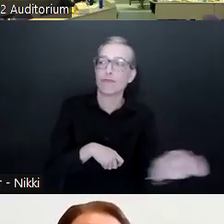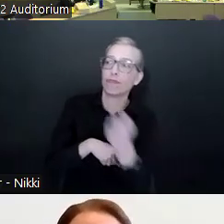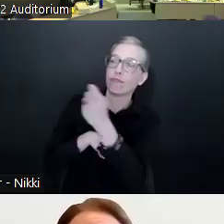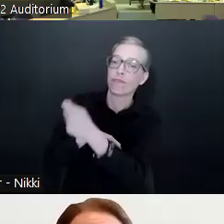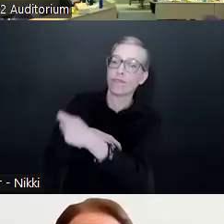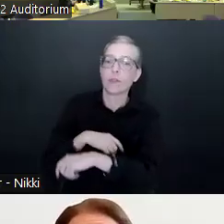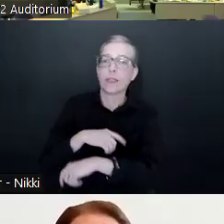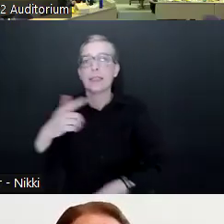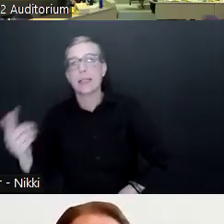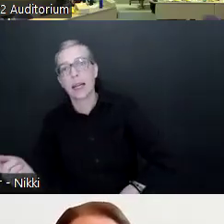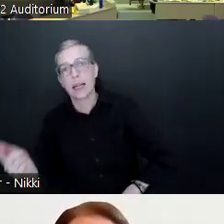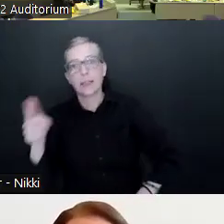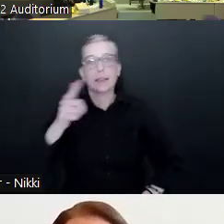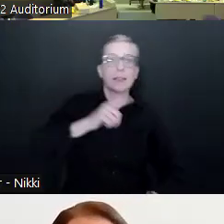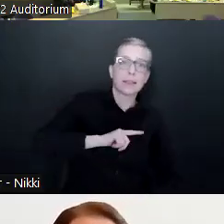This is the central